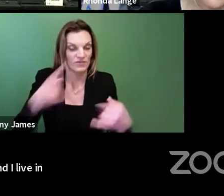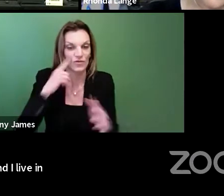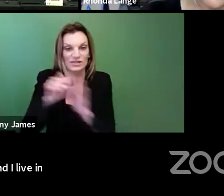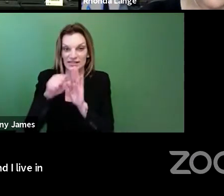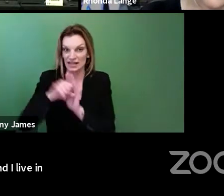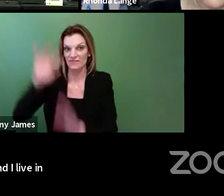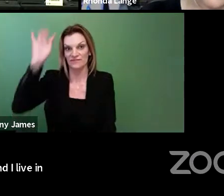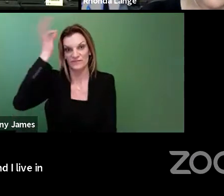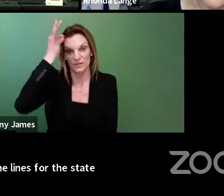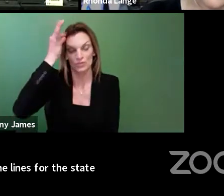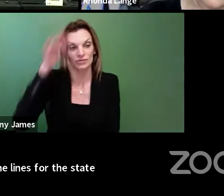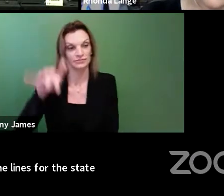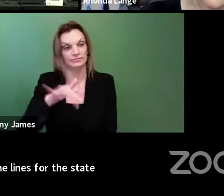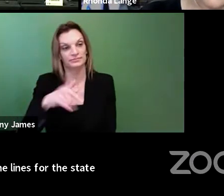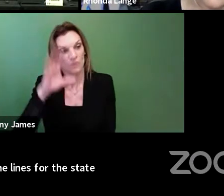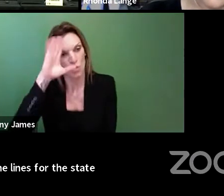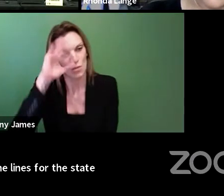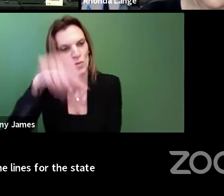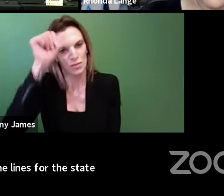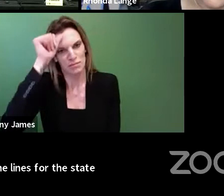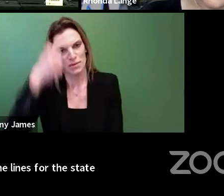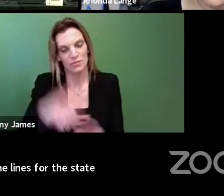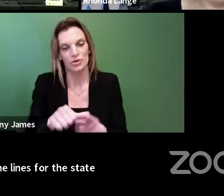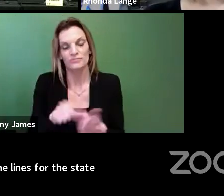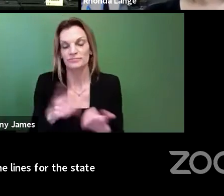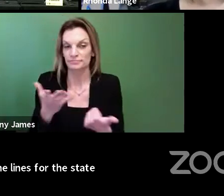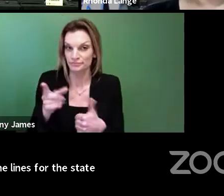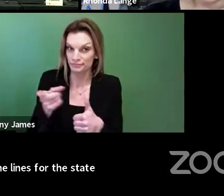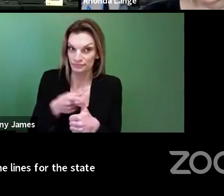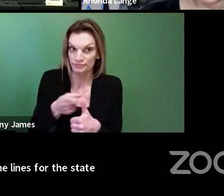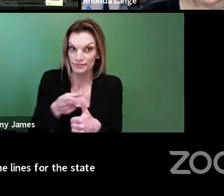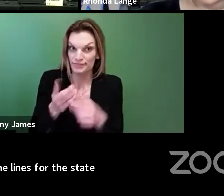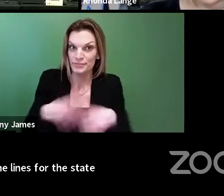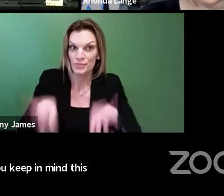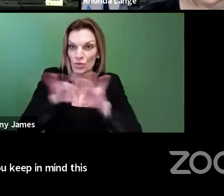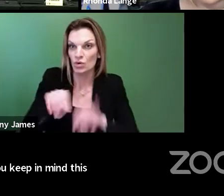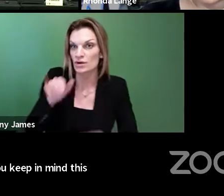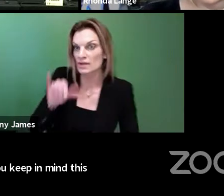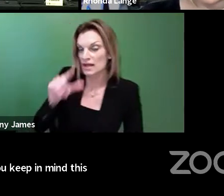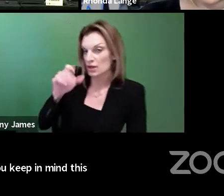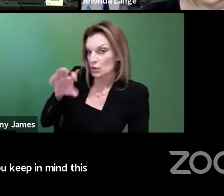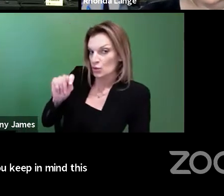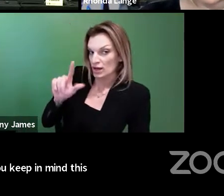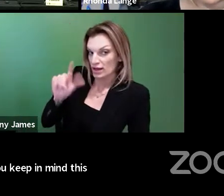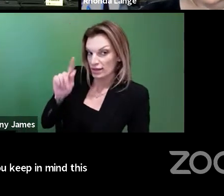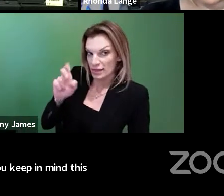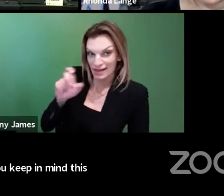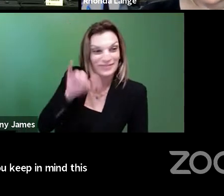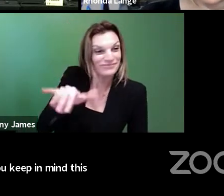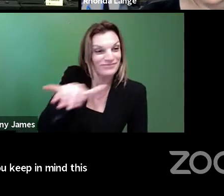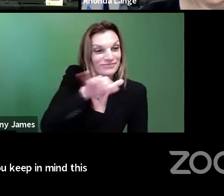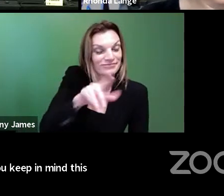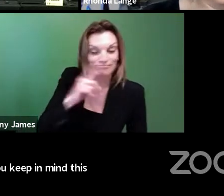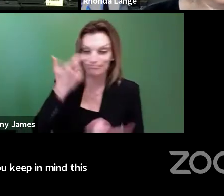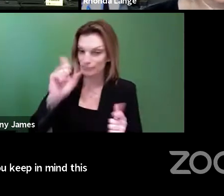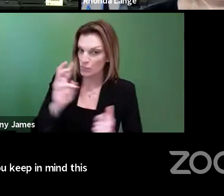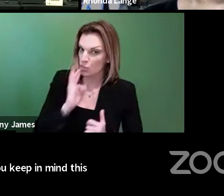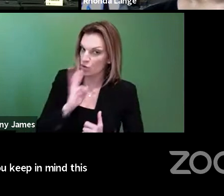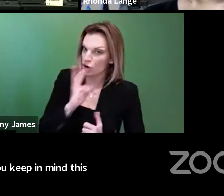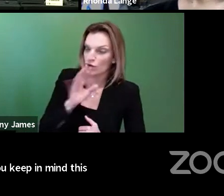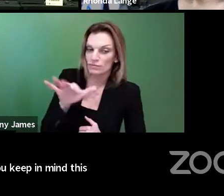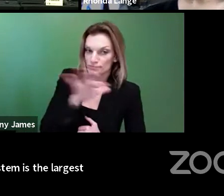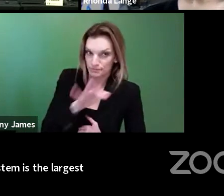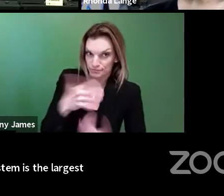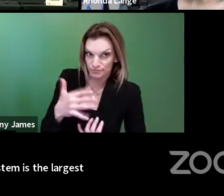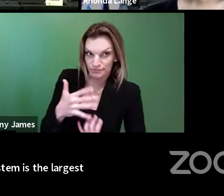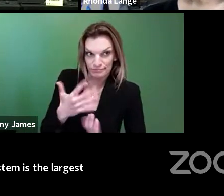districts, I hope you keep in mind this vital fact. The Great Lakes system is the largest source of fresh water